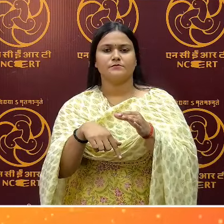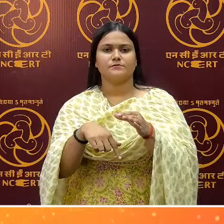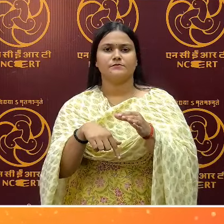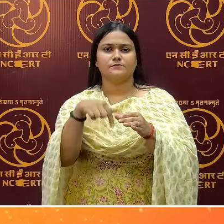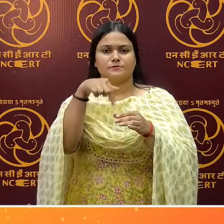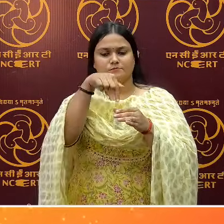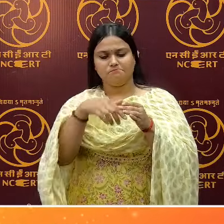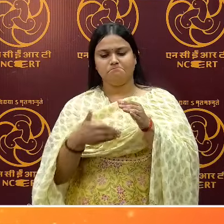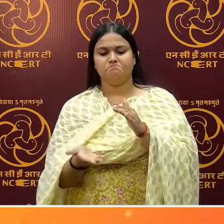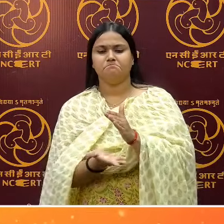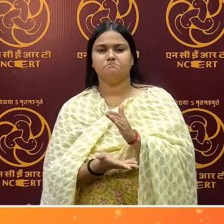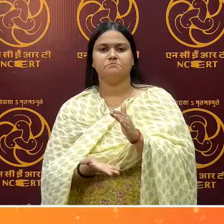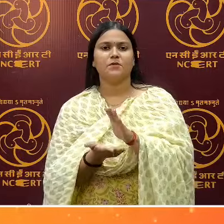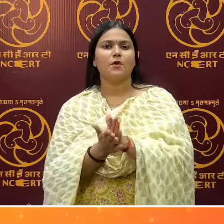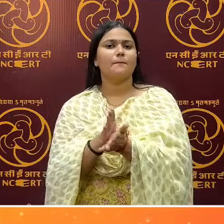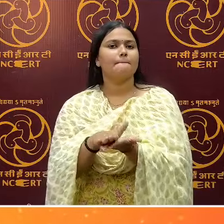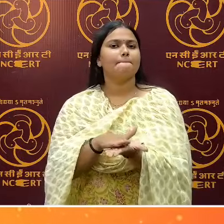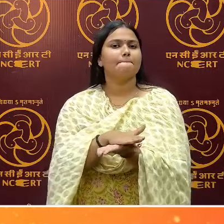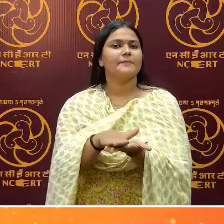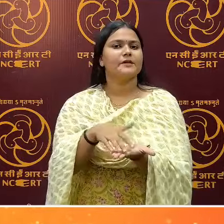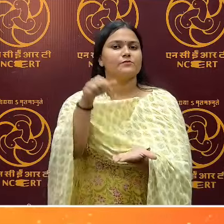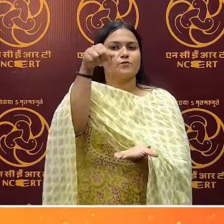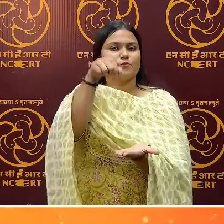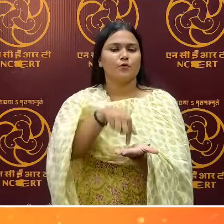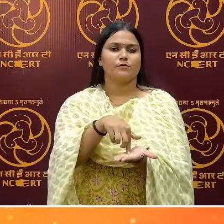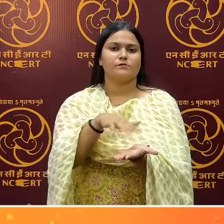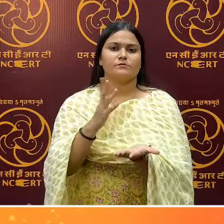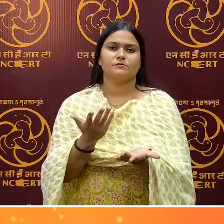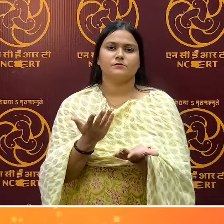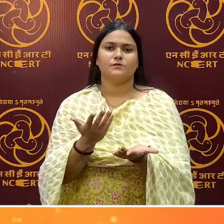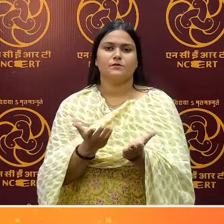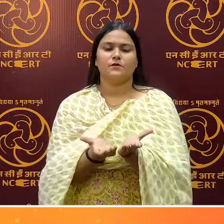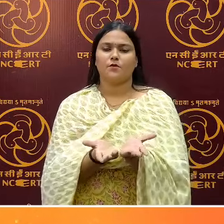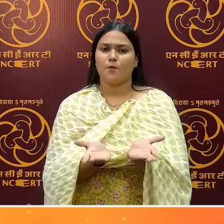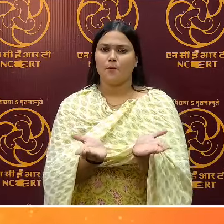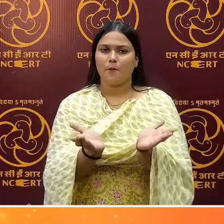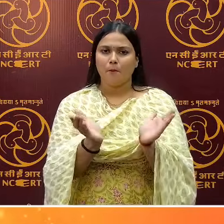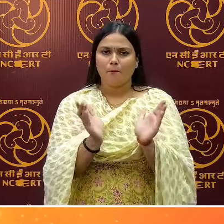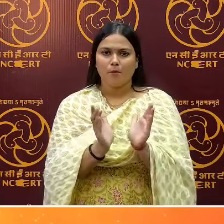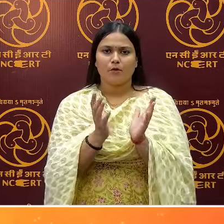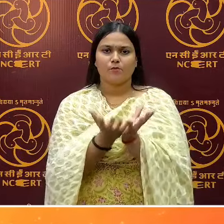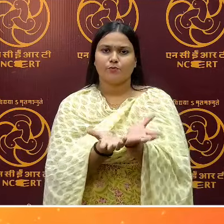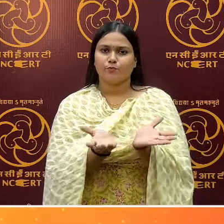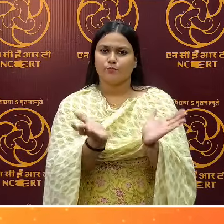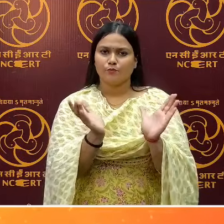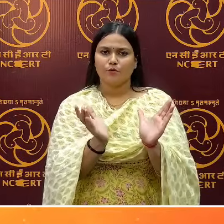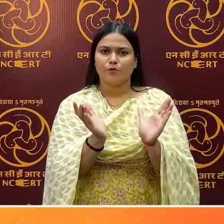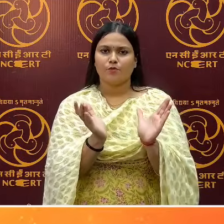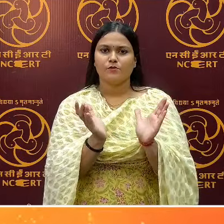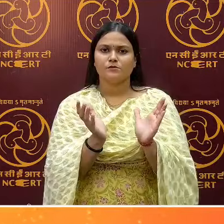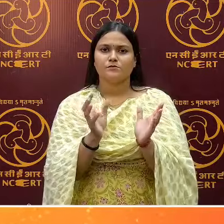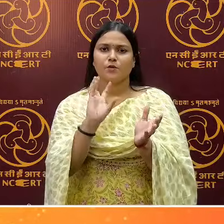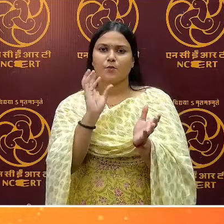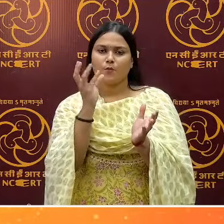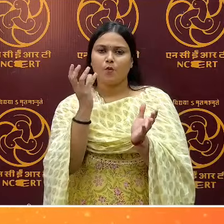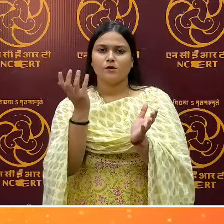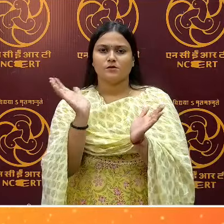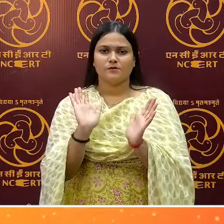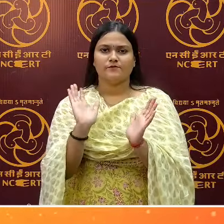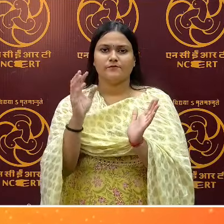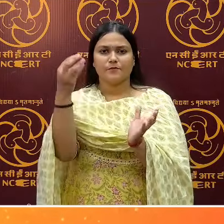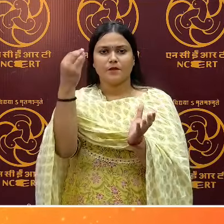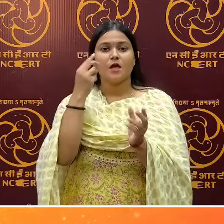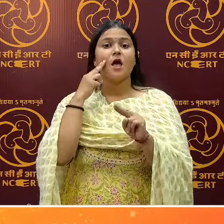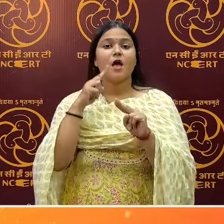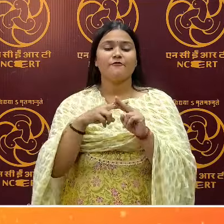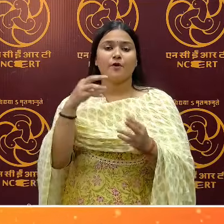the base. Okay. And now I have a bowl, quite heavy as compared to the safety pin. And if I